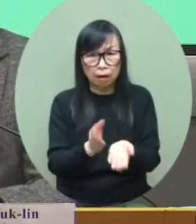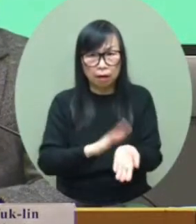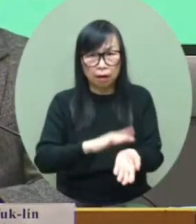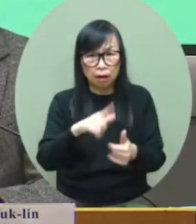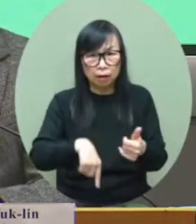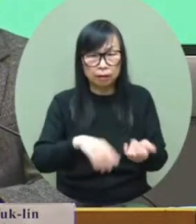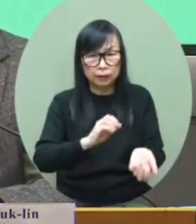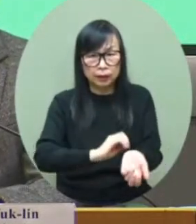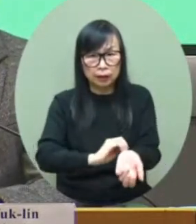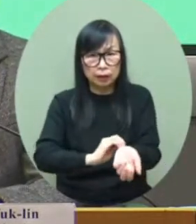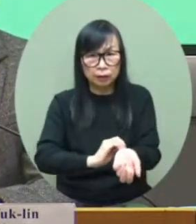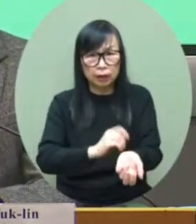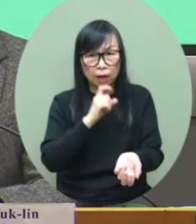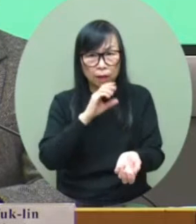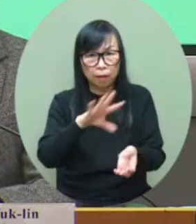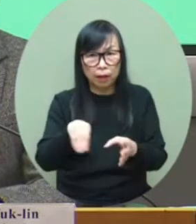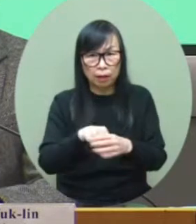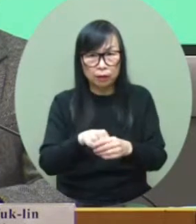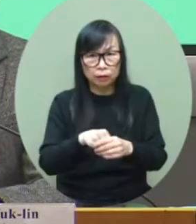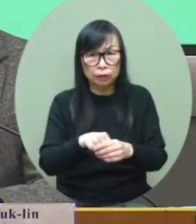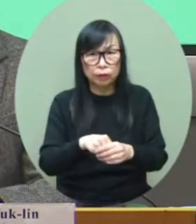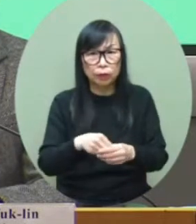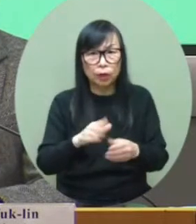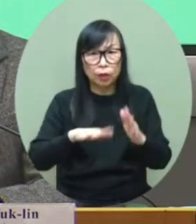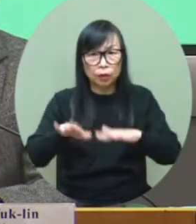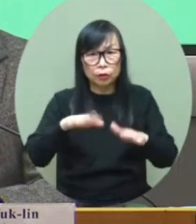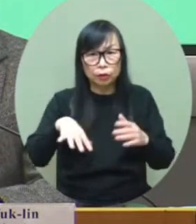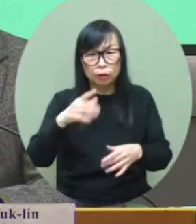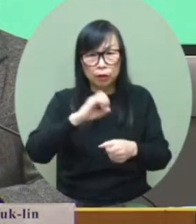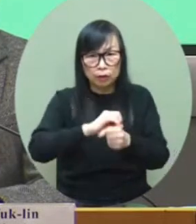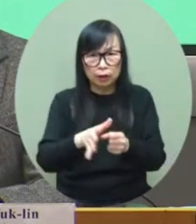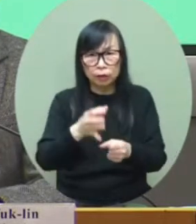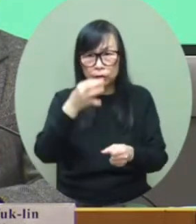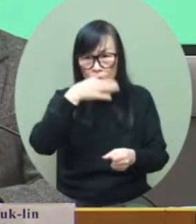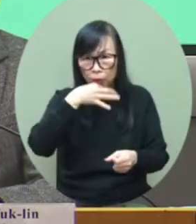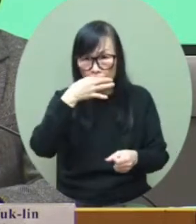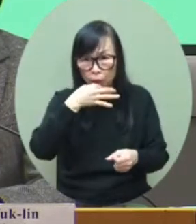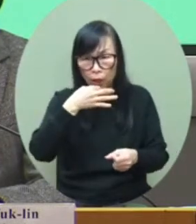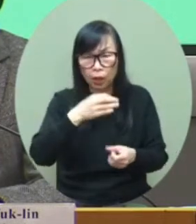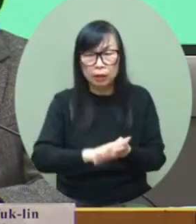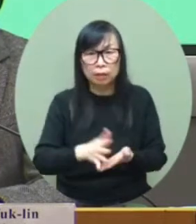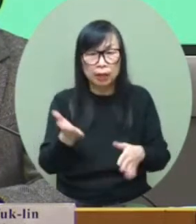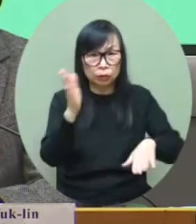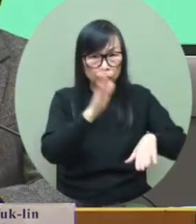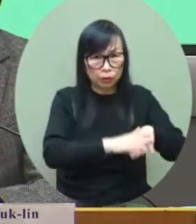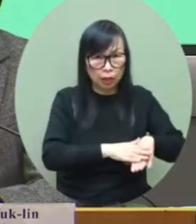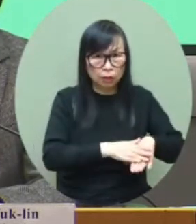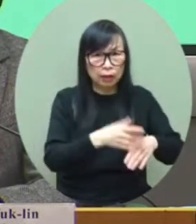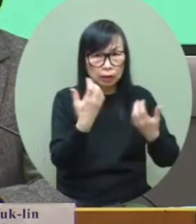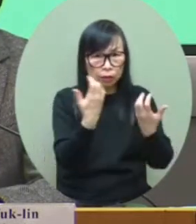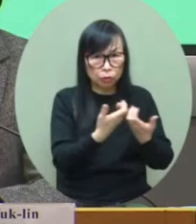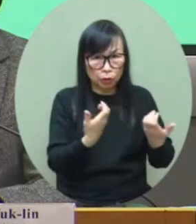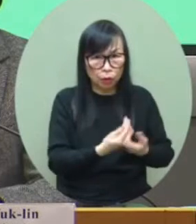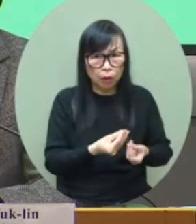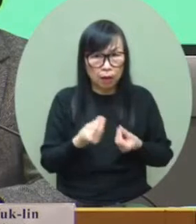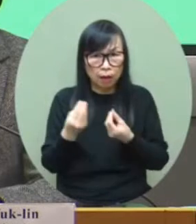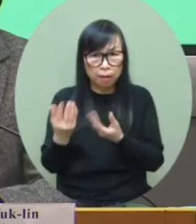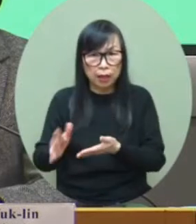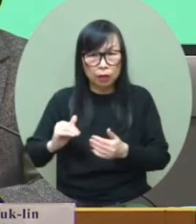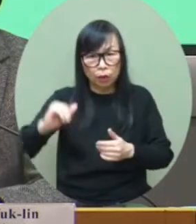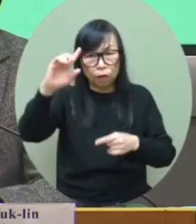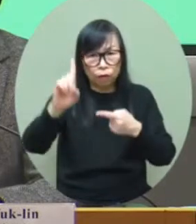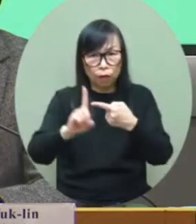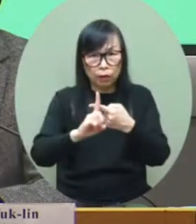GOPCs are offering treatments to confirmed COVID patients, including prescription of oral COVID